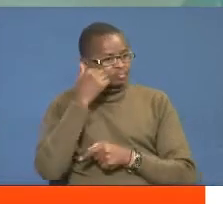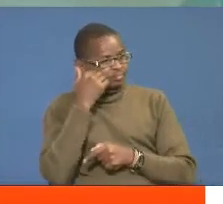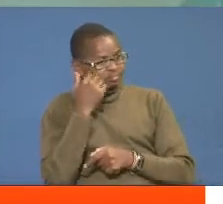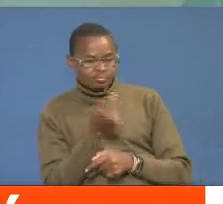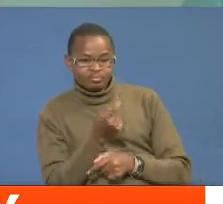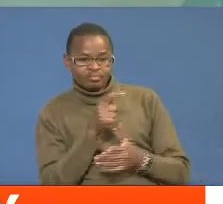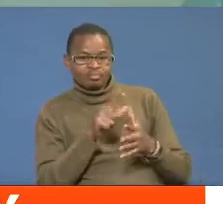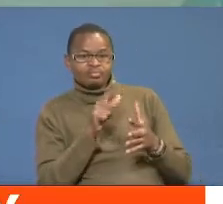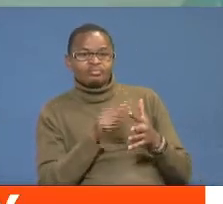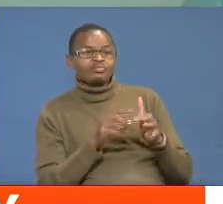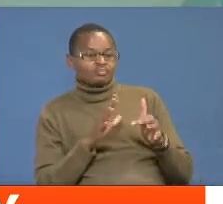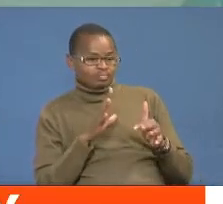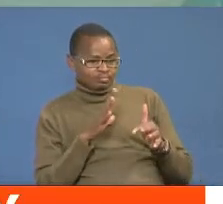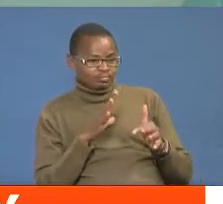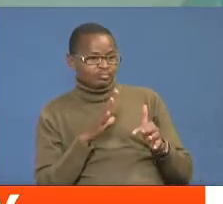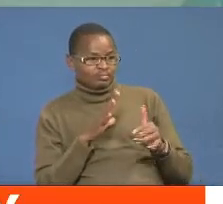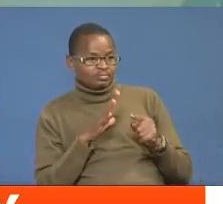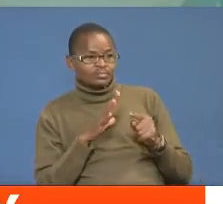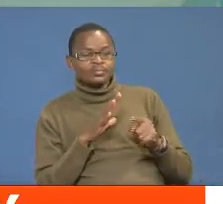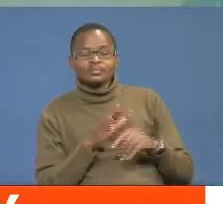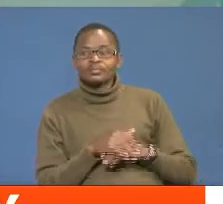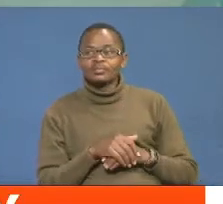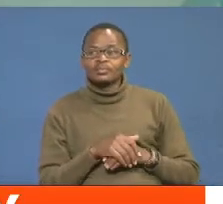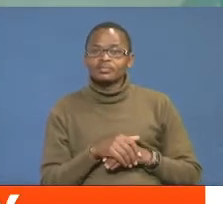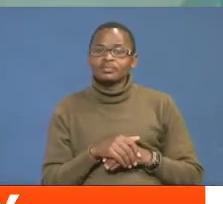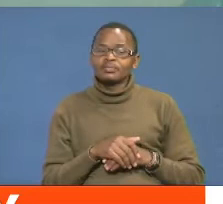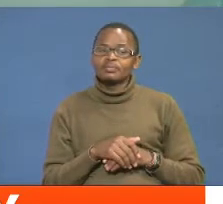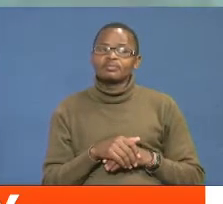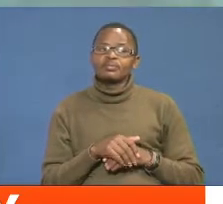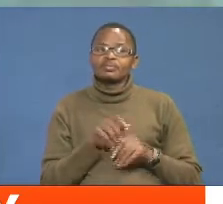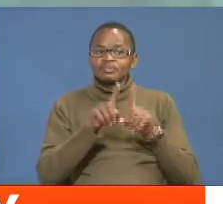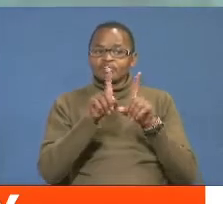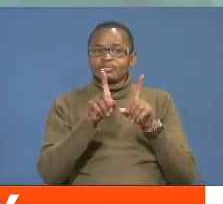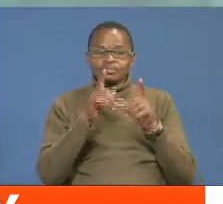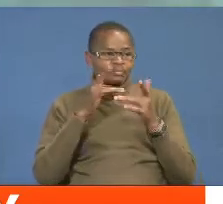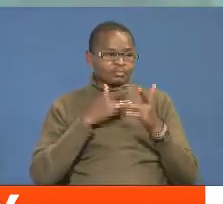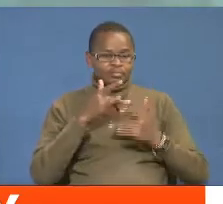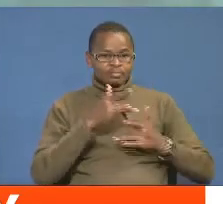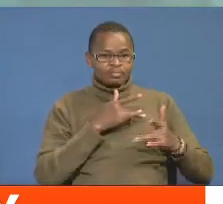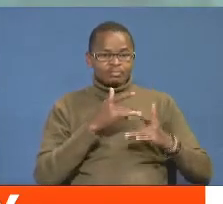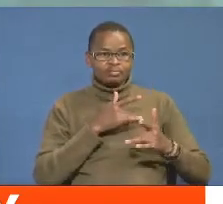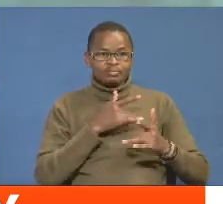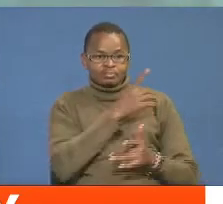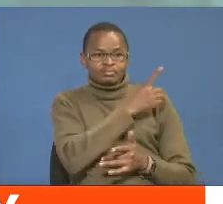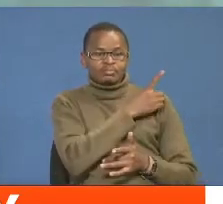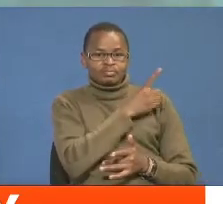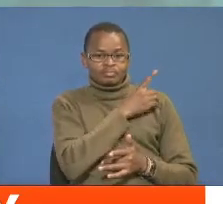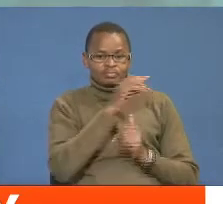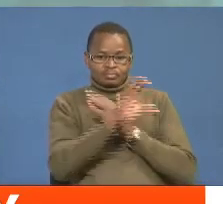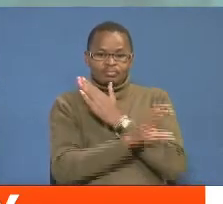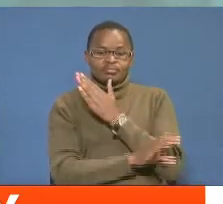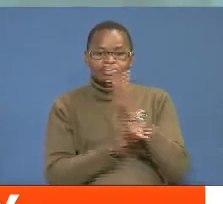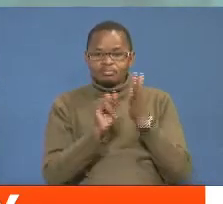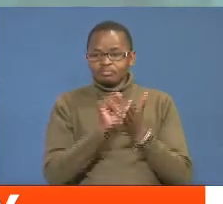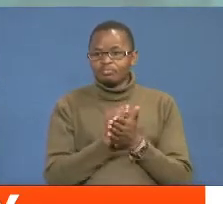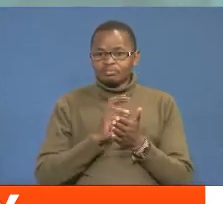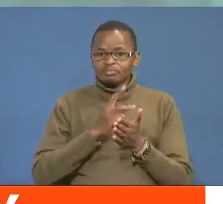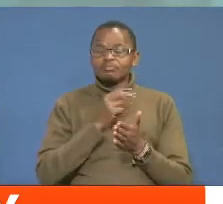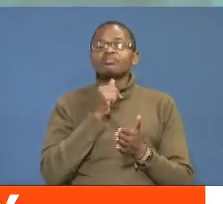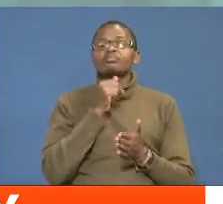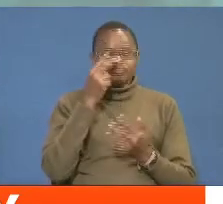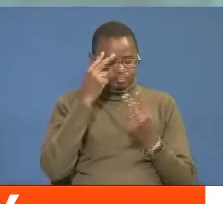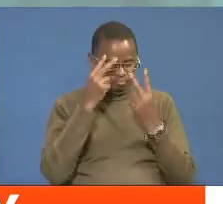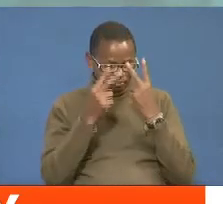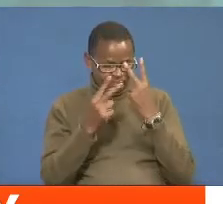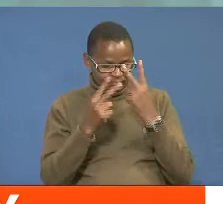then you're fine thereafter. Mm-hmm. Yeah. All right. Now, the concern, Dr. Songoke, in the country is that we have not